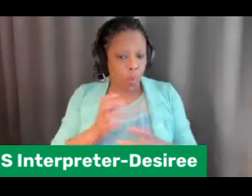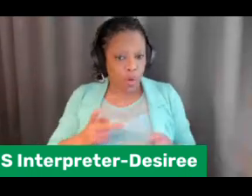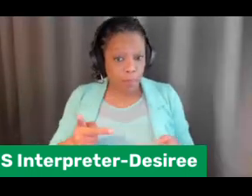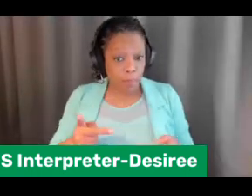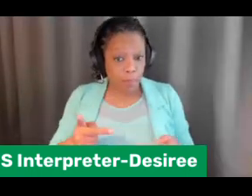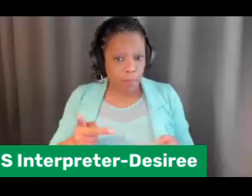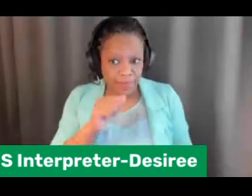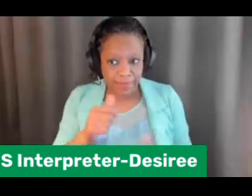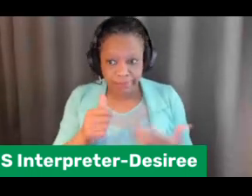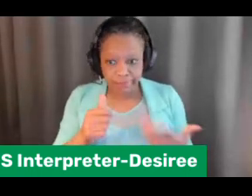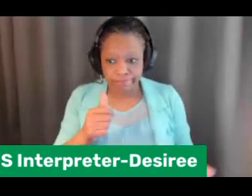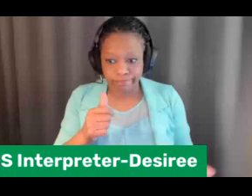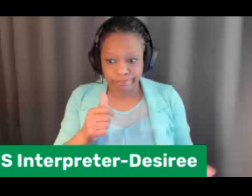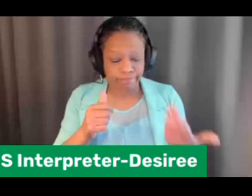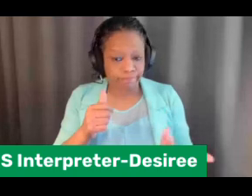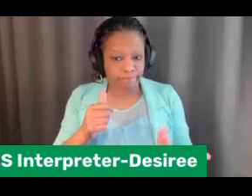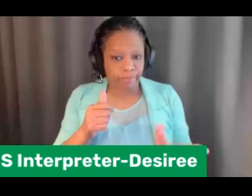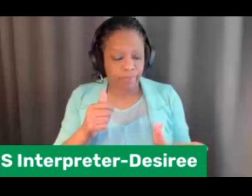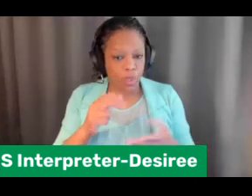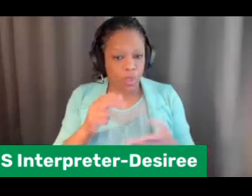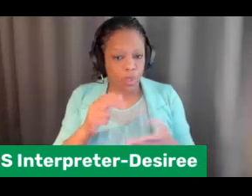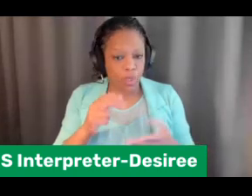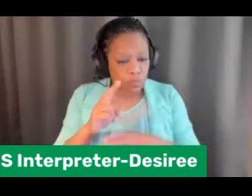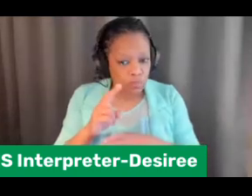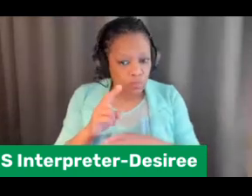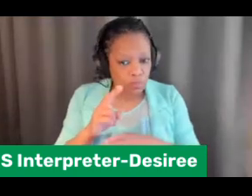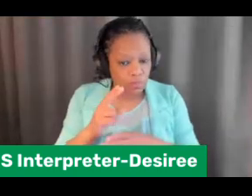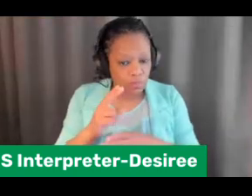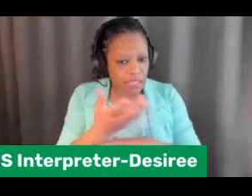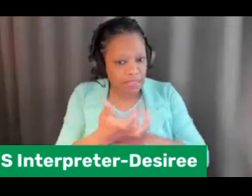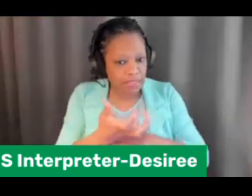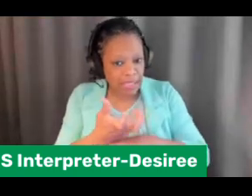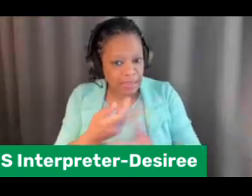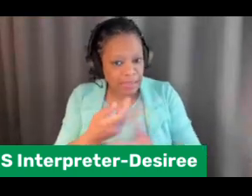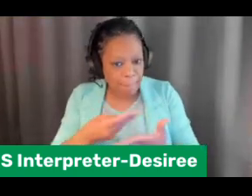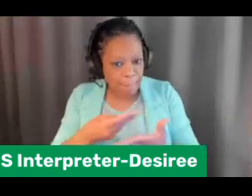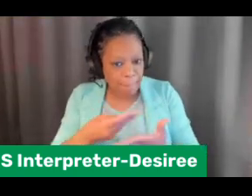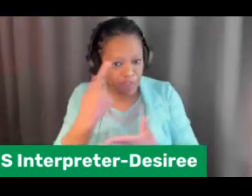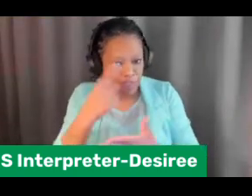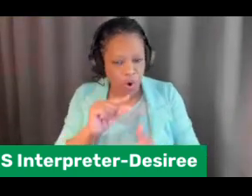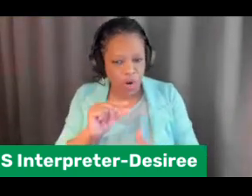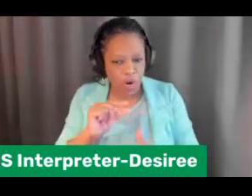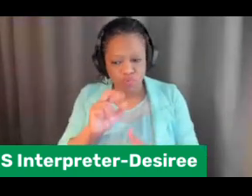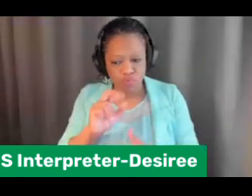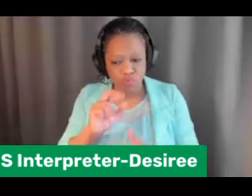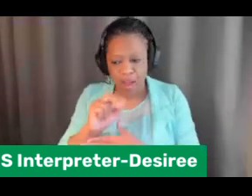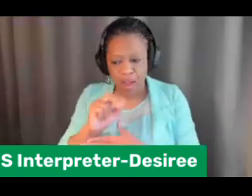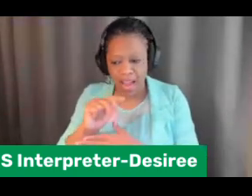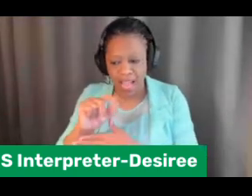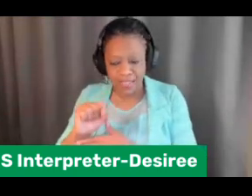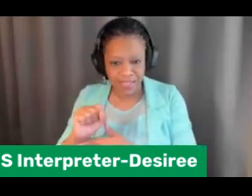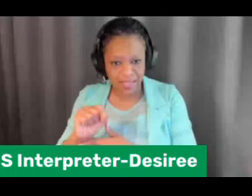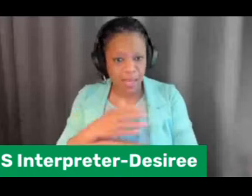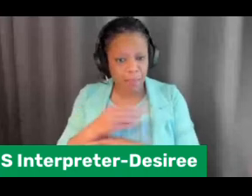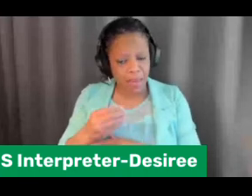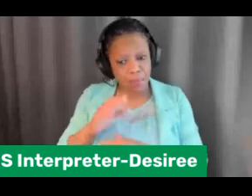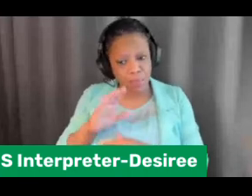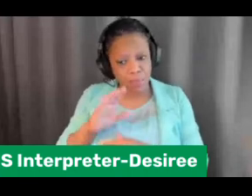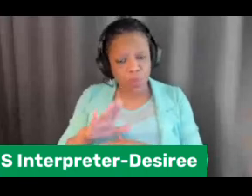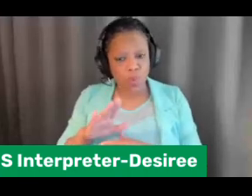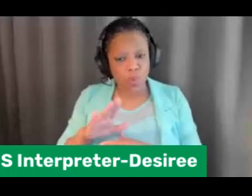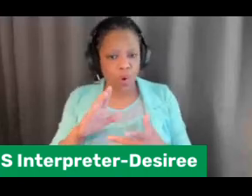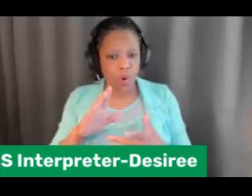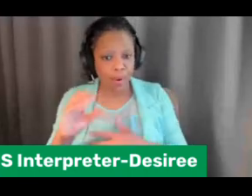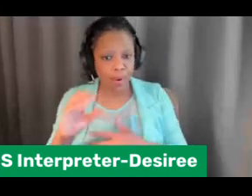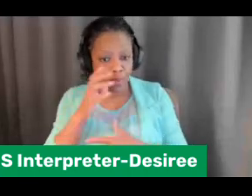money for grants. Maybe that means your institution or your workplace takes a good look at the sort of systems and structures that push